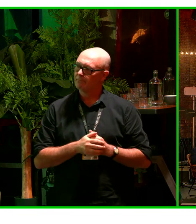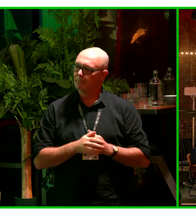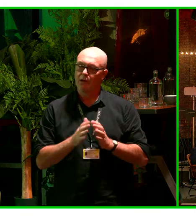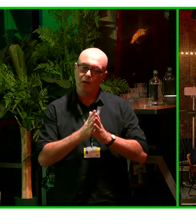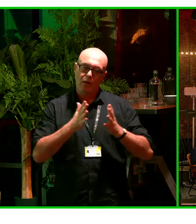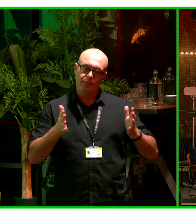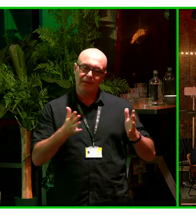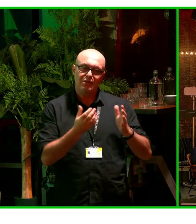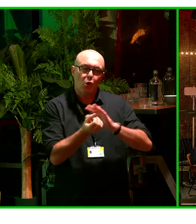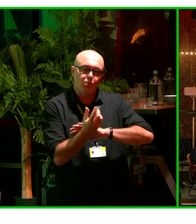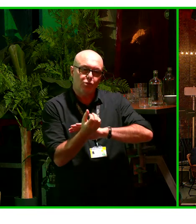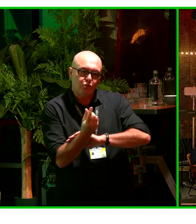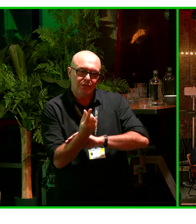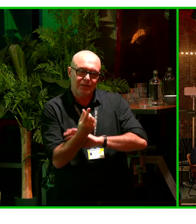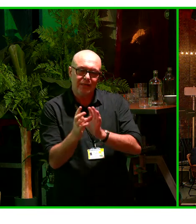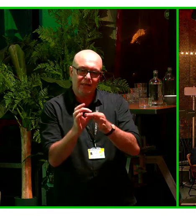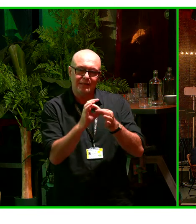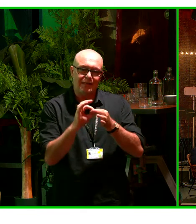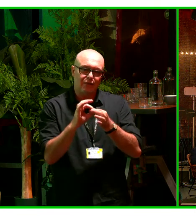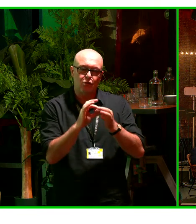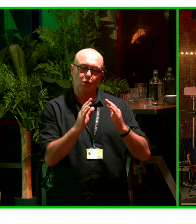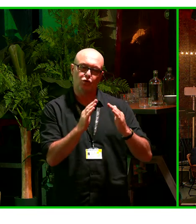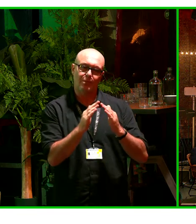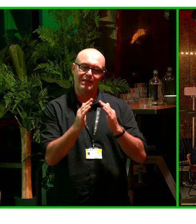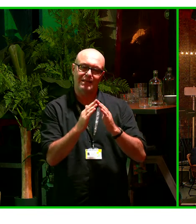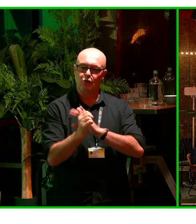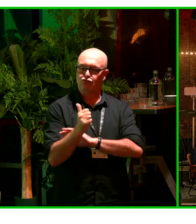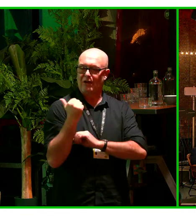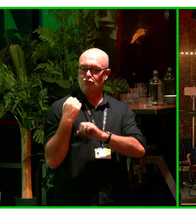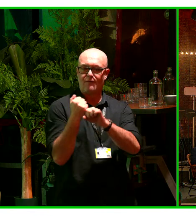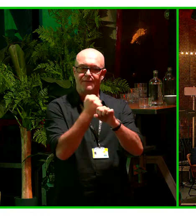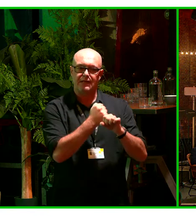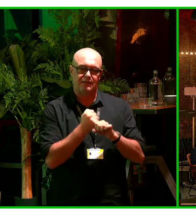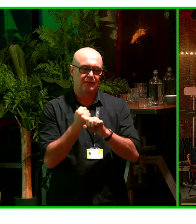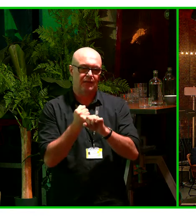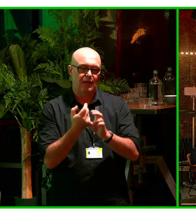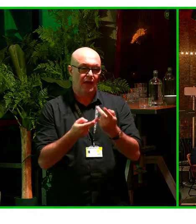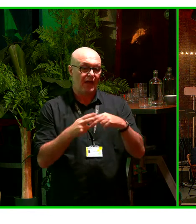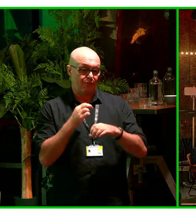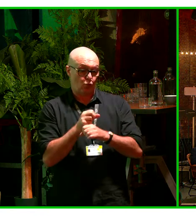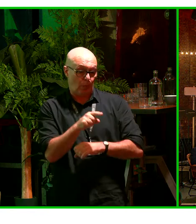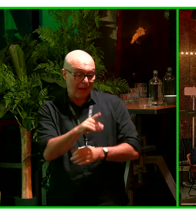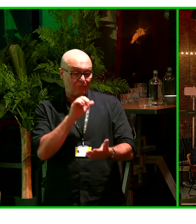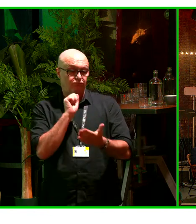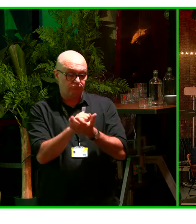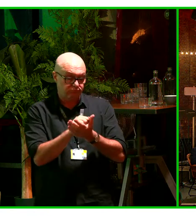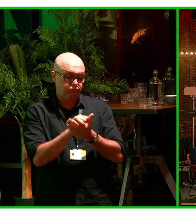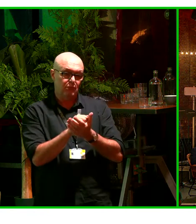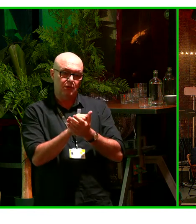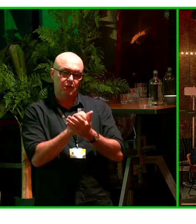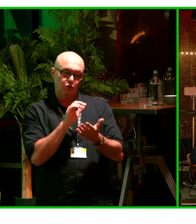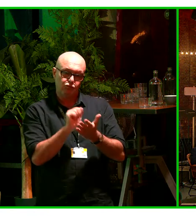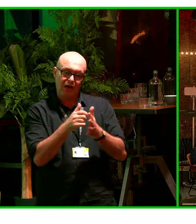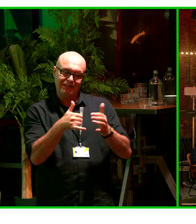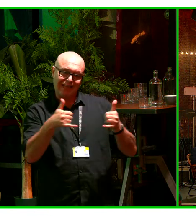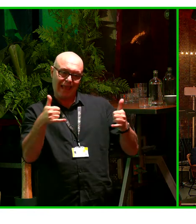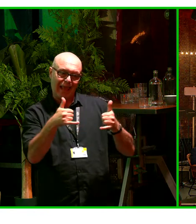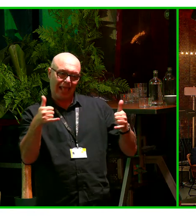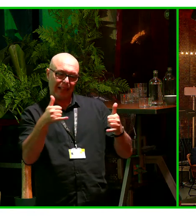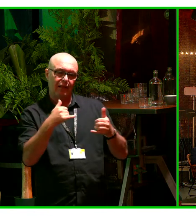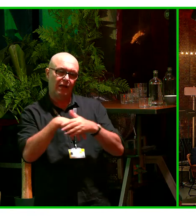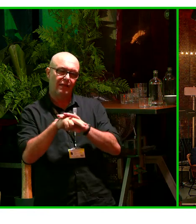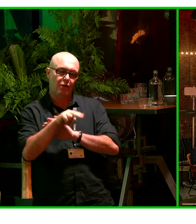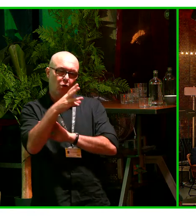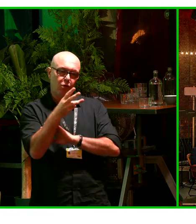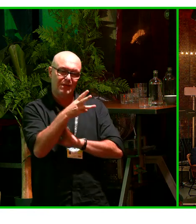is around domestic retrofit. If we can get domestic fit right at scale in the Northwest, that's a